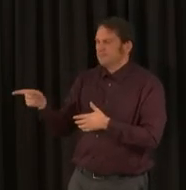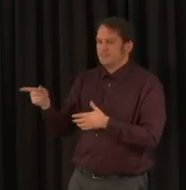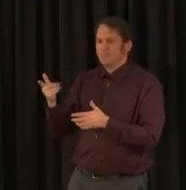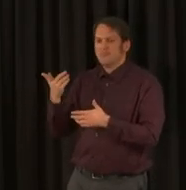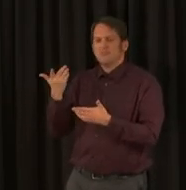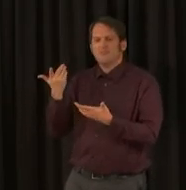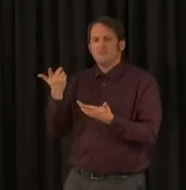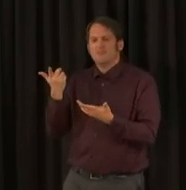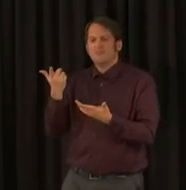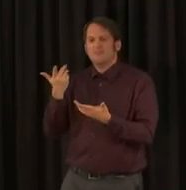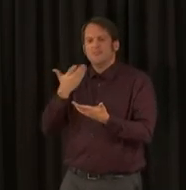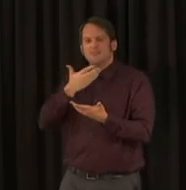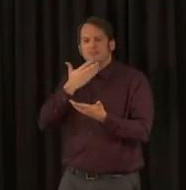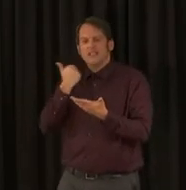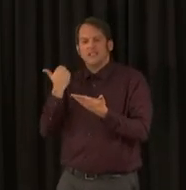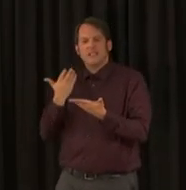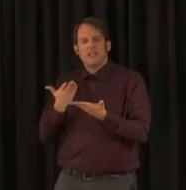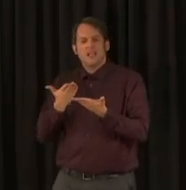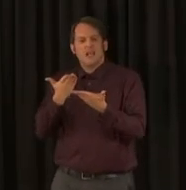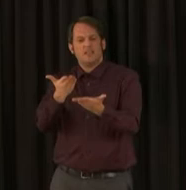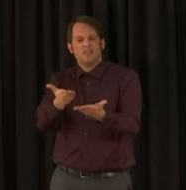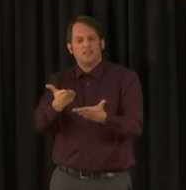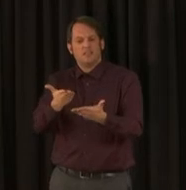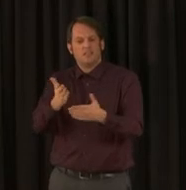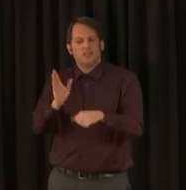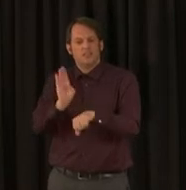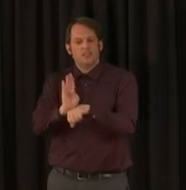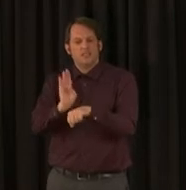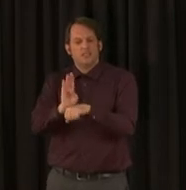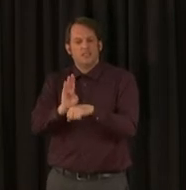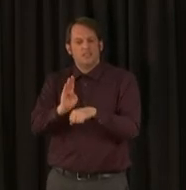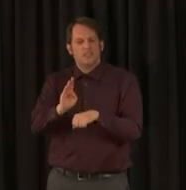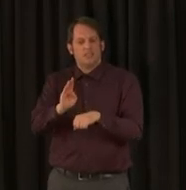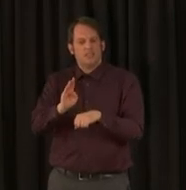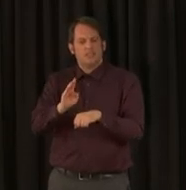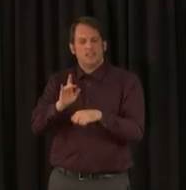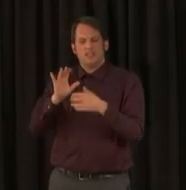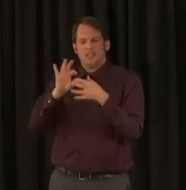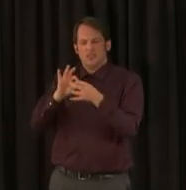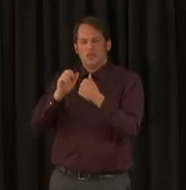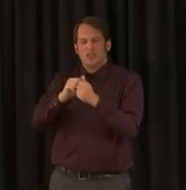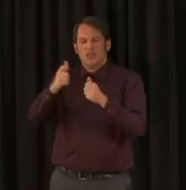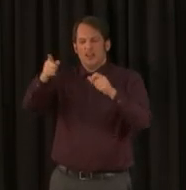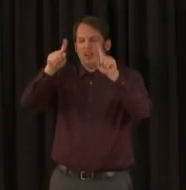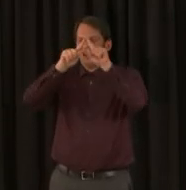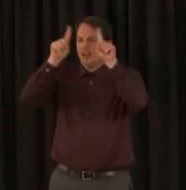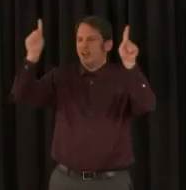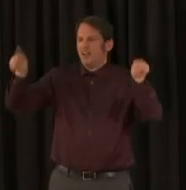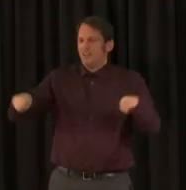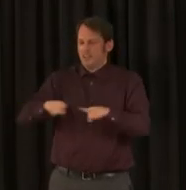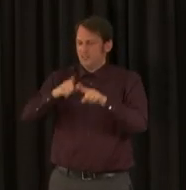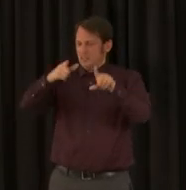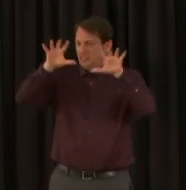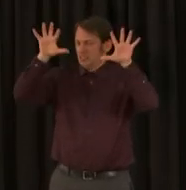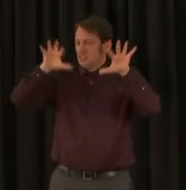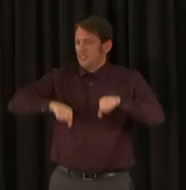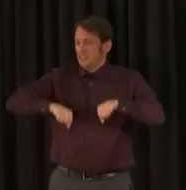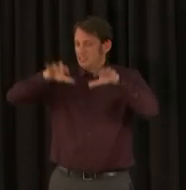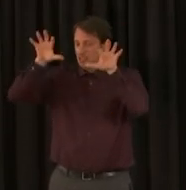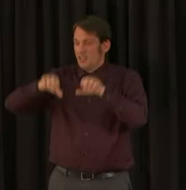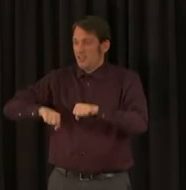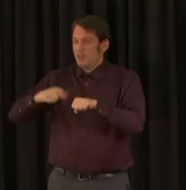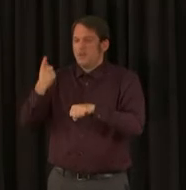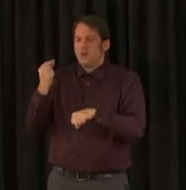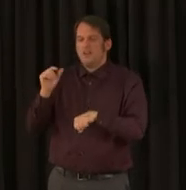last week when we were asking businesses to take down the boards, but as they kind of approach all these different programs, what's your best